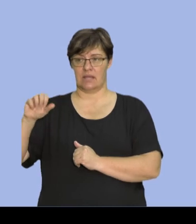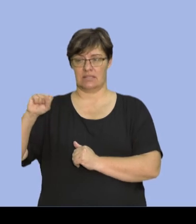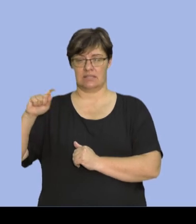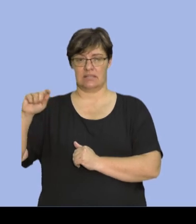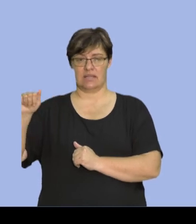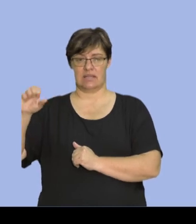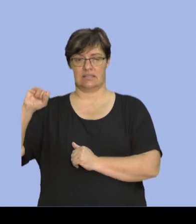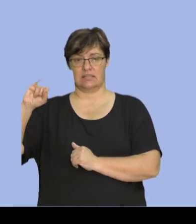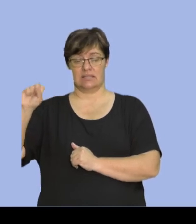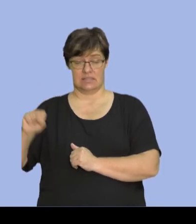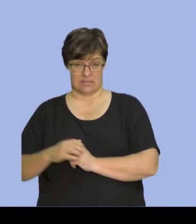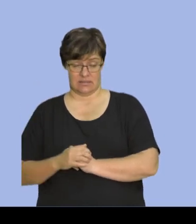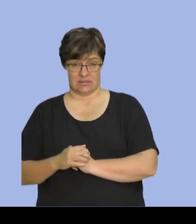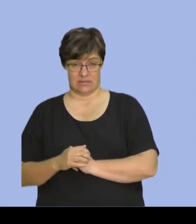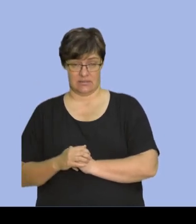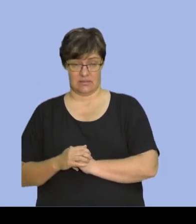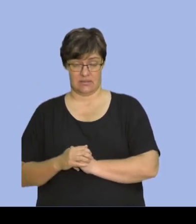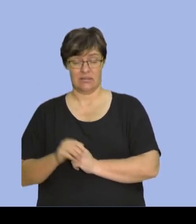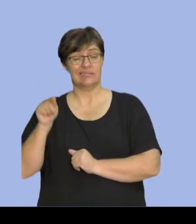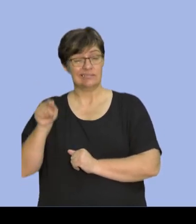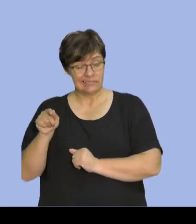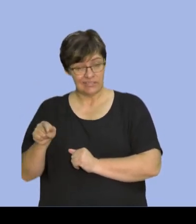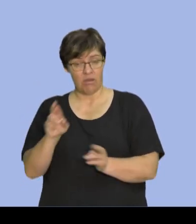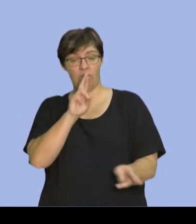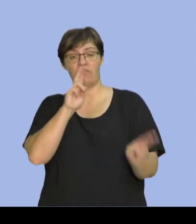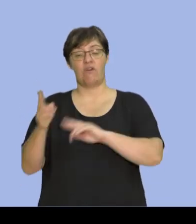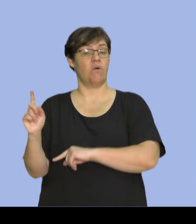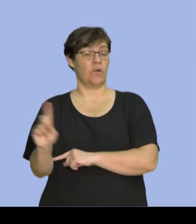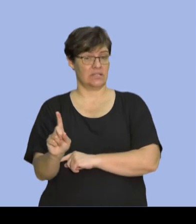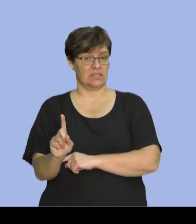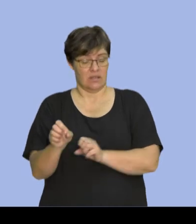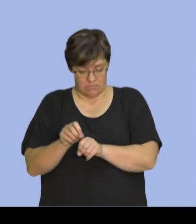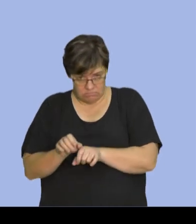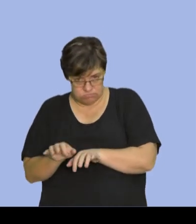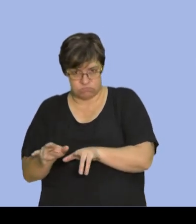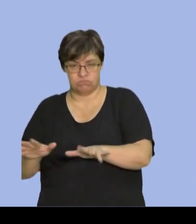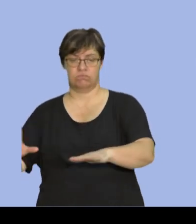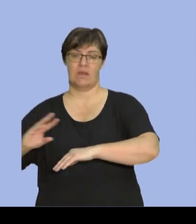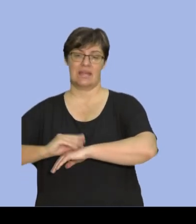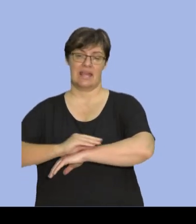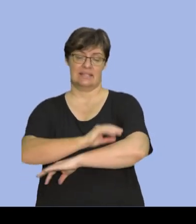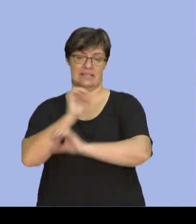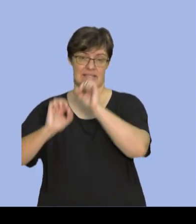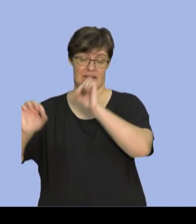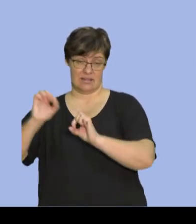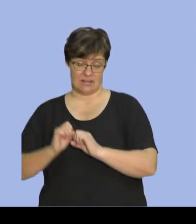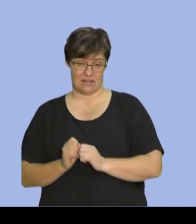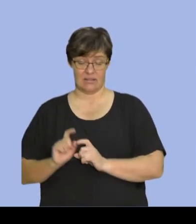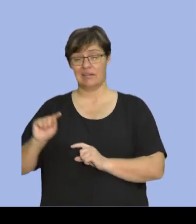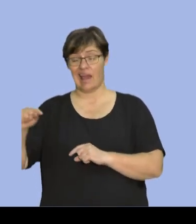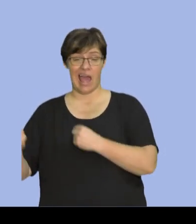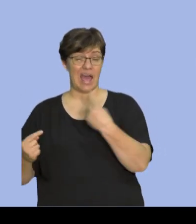metastasis. And essentially, it is referring to the spreading of cancerous cells into